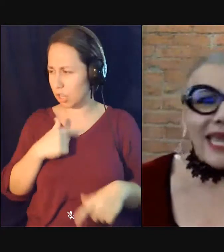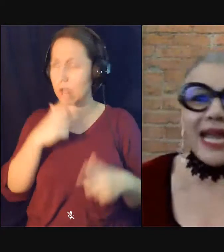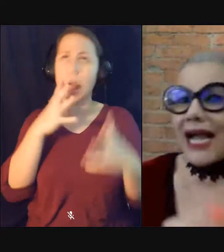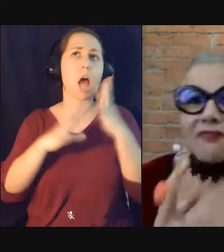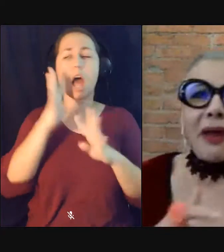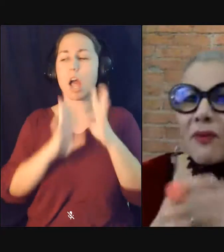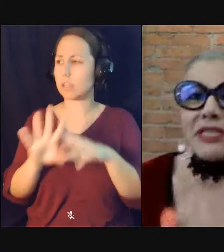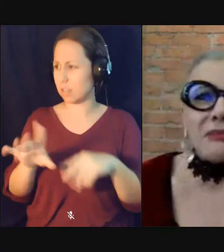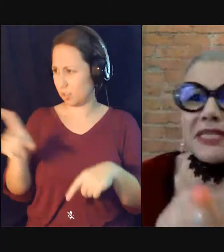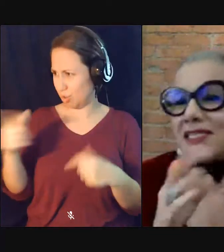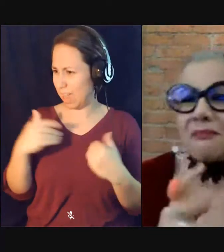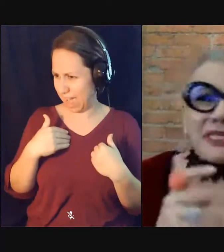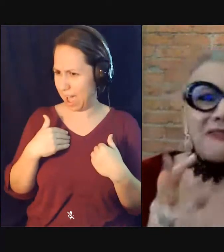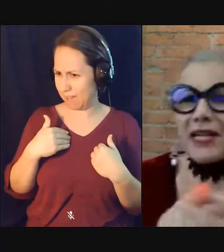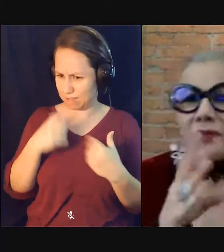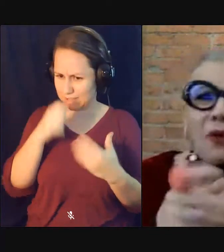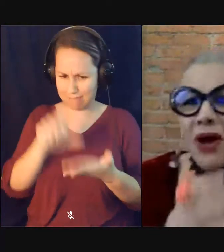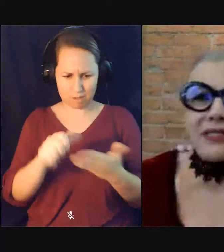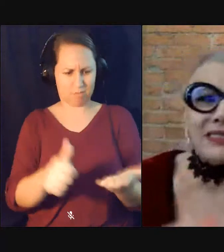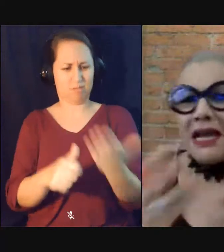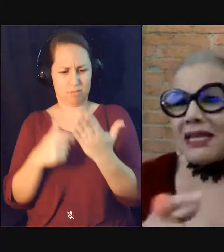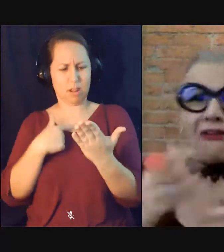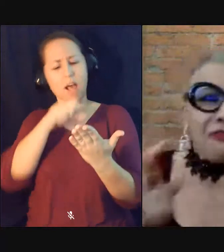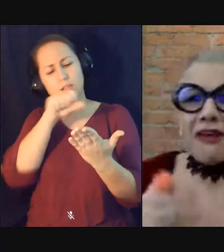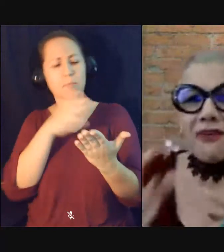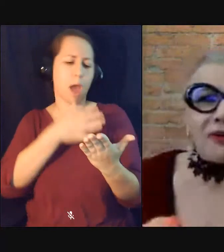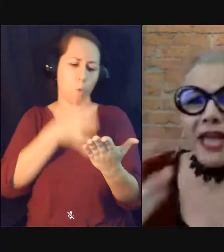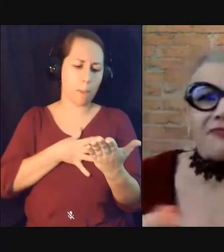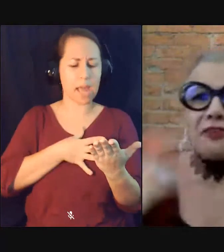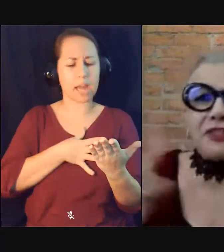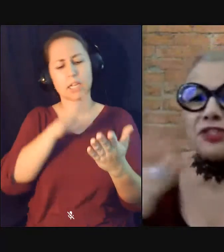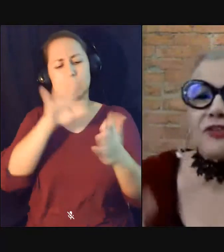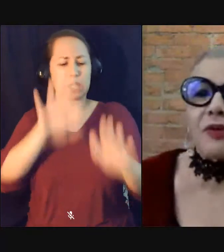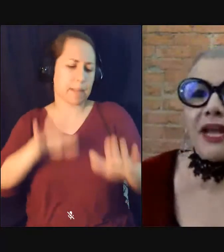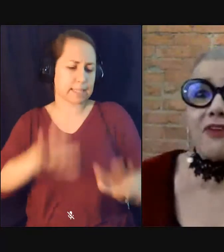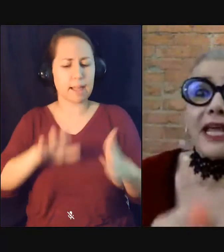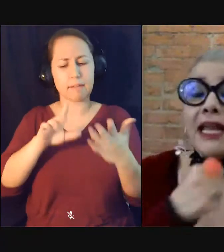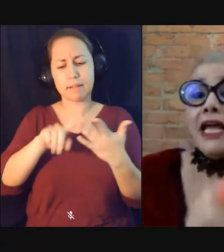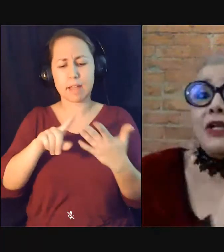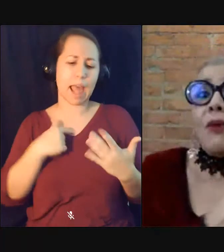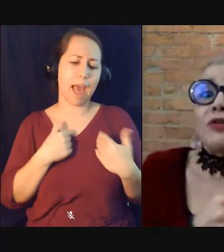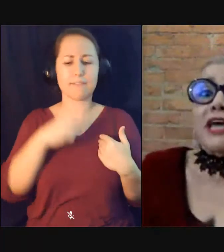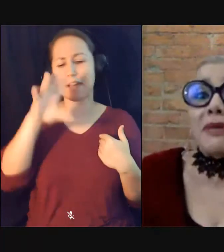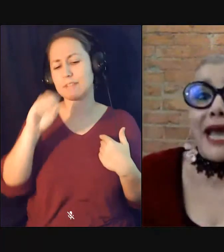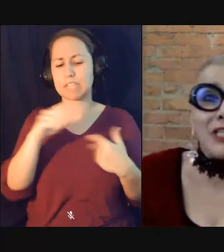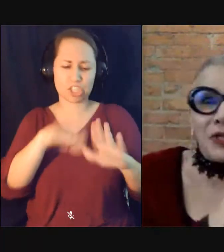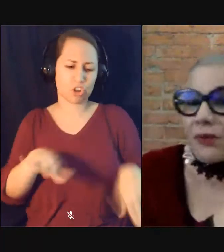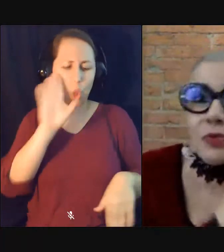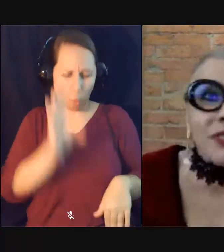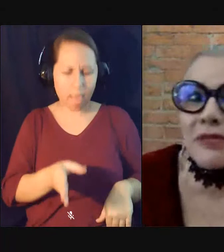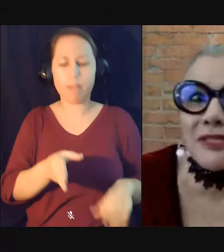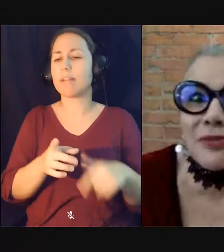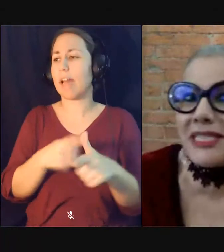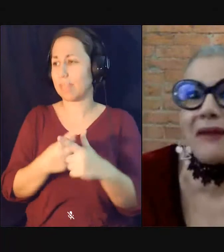letters saying, I love my women to be these submissive, I don't know what, and love forever, and we have 50 children or whatever. And then, when you're done with Ashley, you're